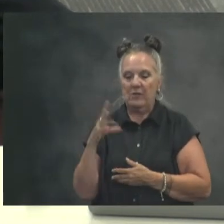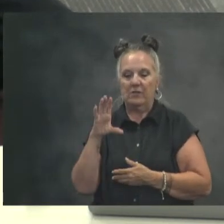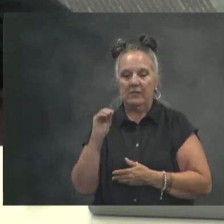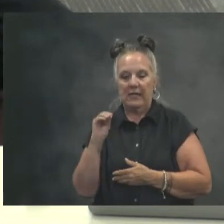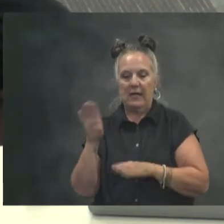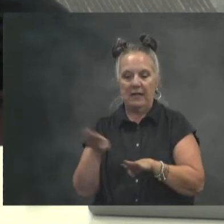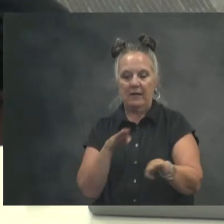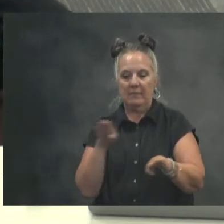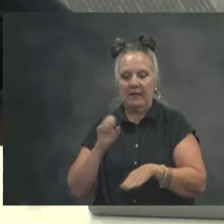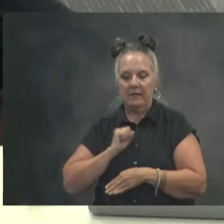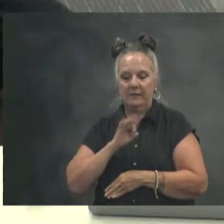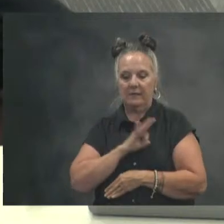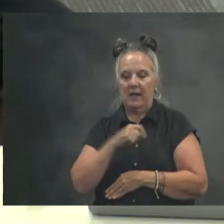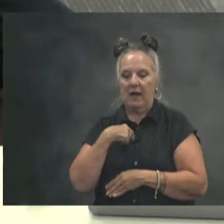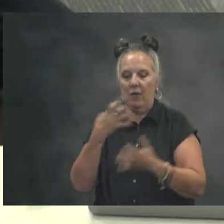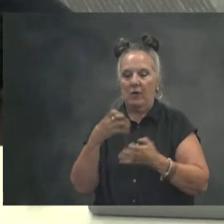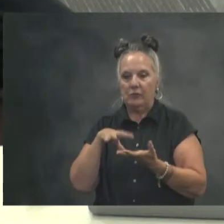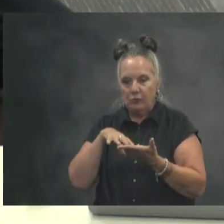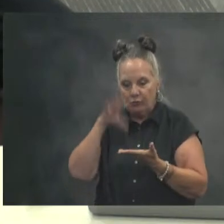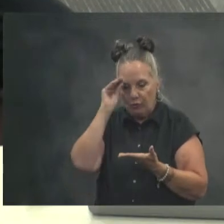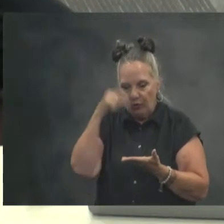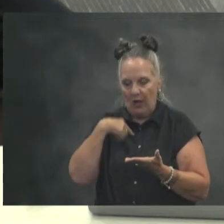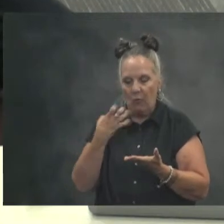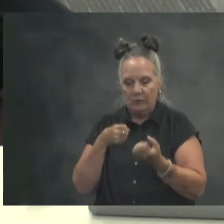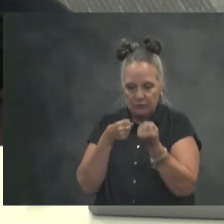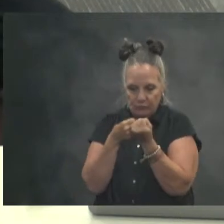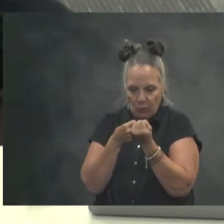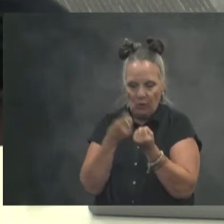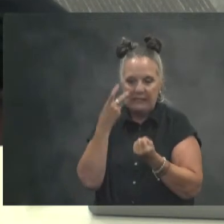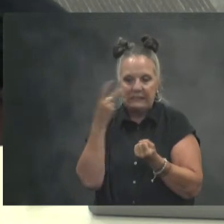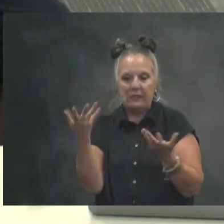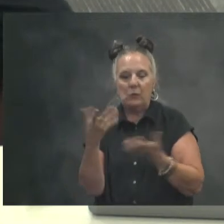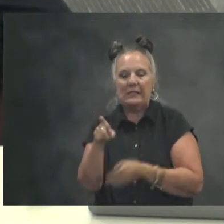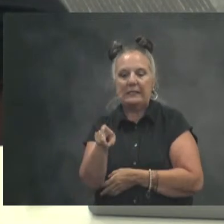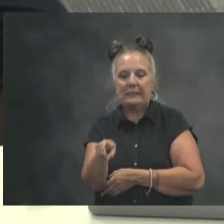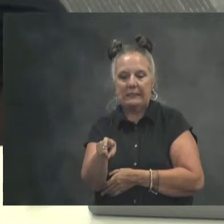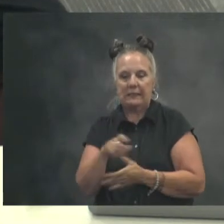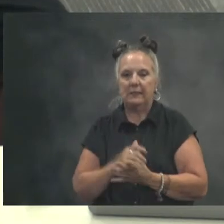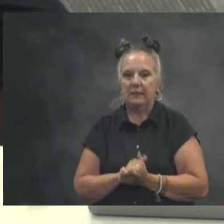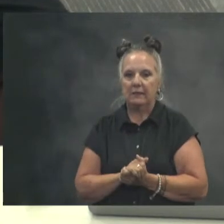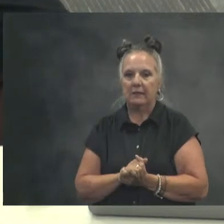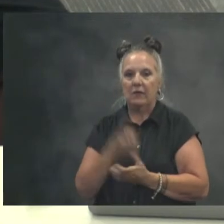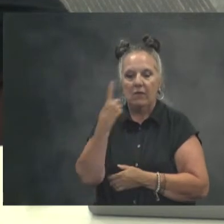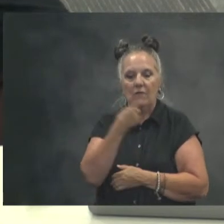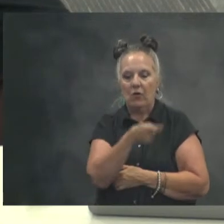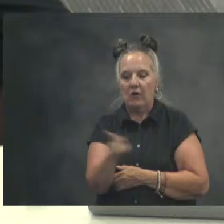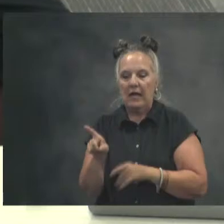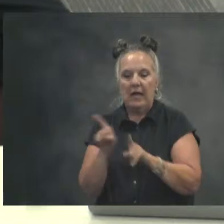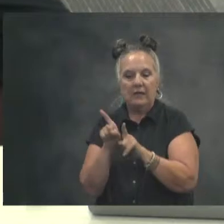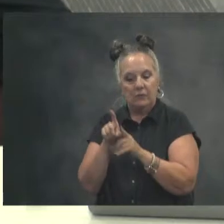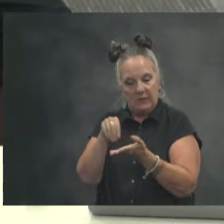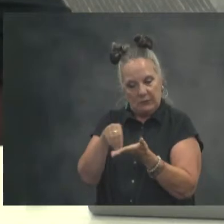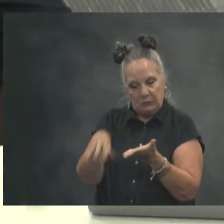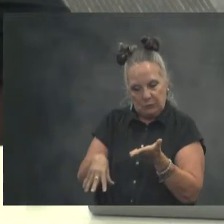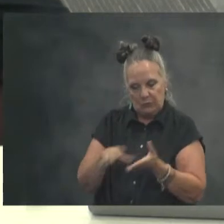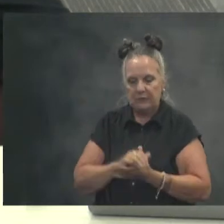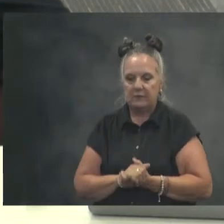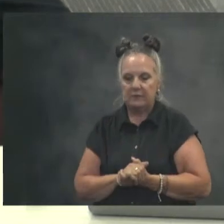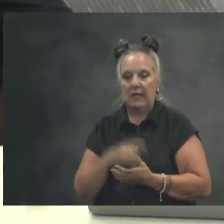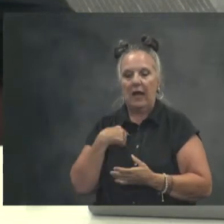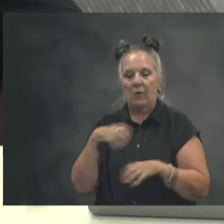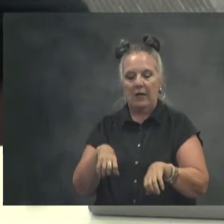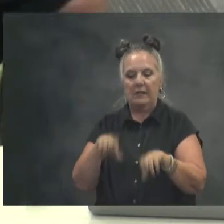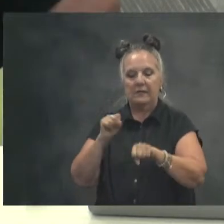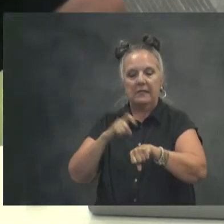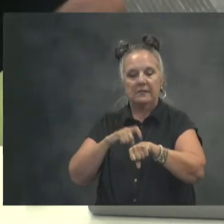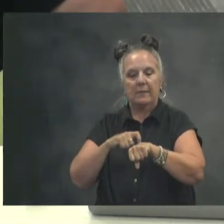I want to learn, I want to support them and see what is needed for them as well as students. I want to take the time